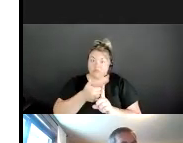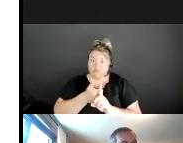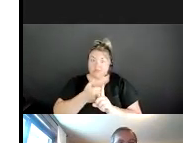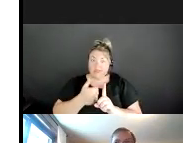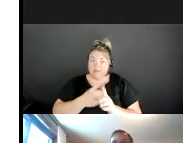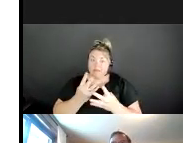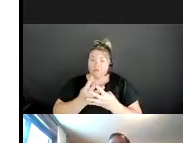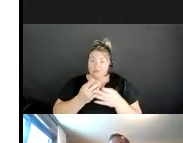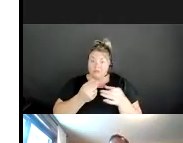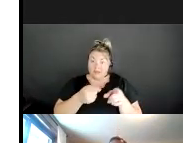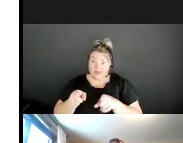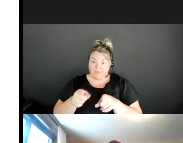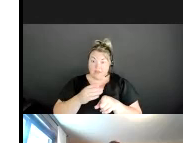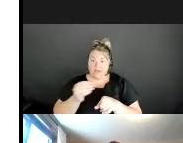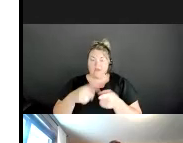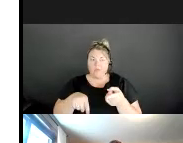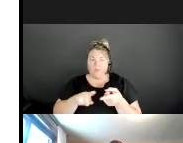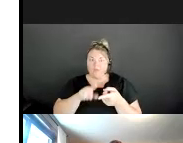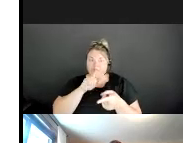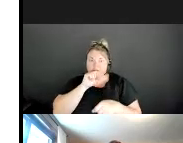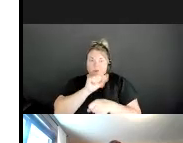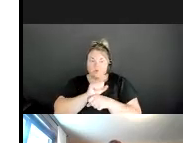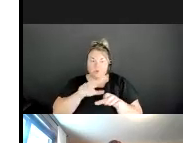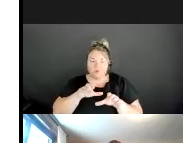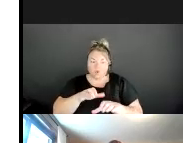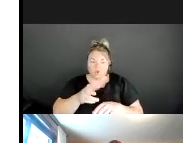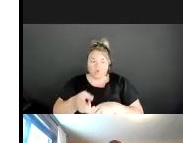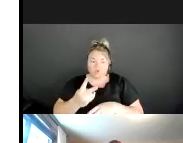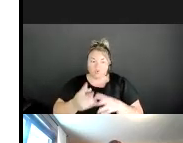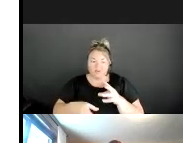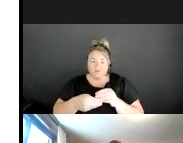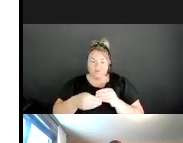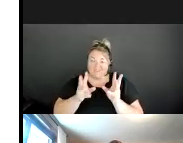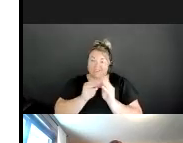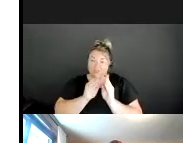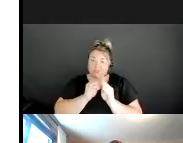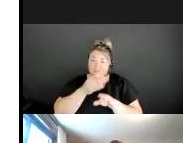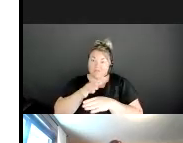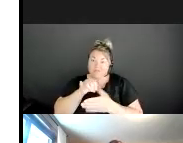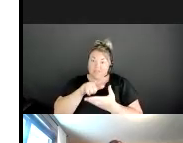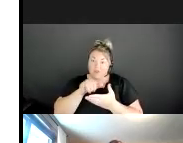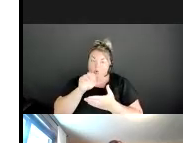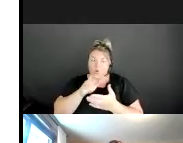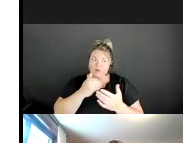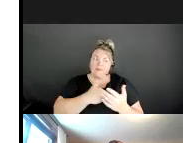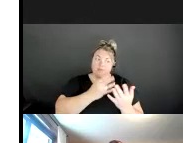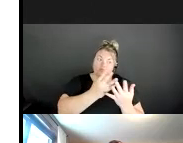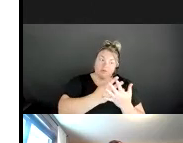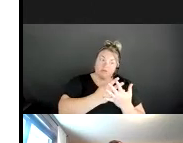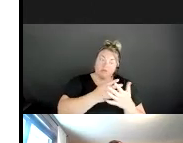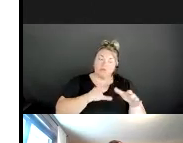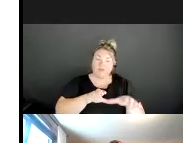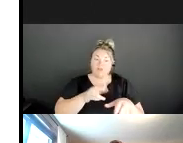screening happen and then they do 2 additional sessions after that, or has screening, does